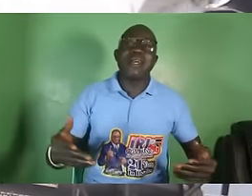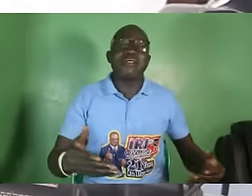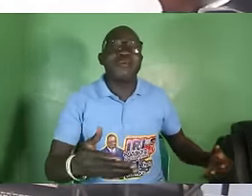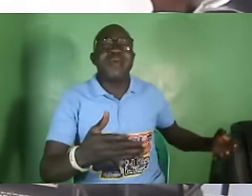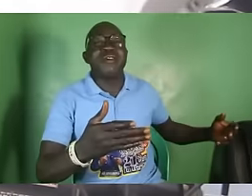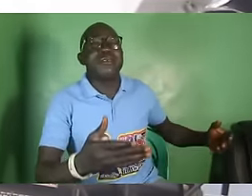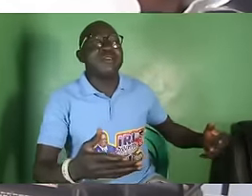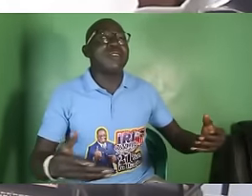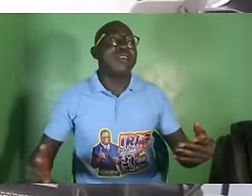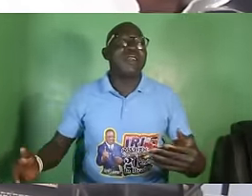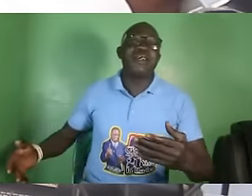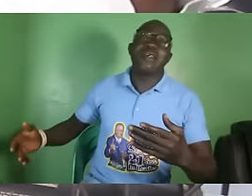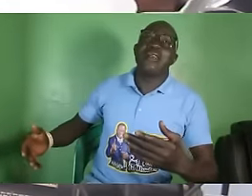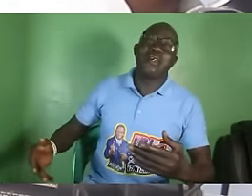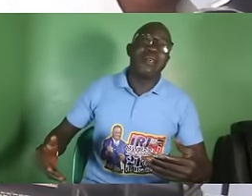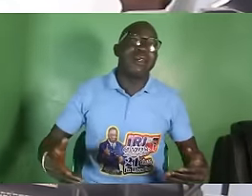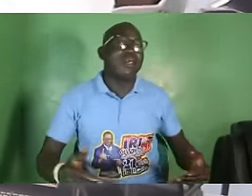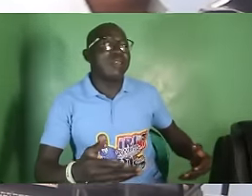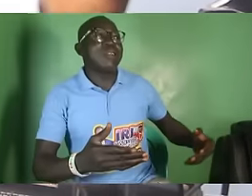de ya sope o